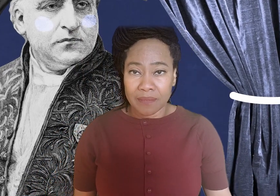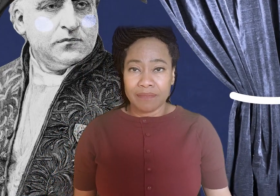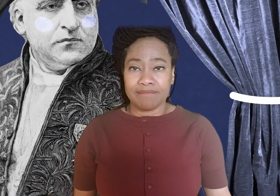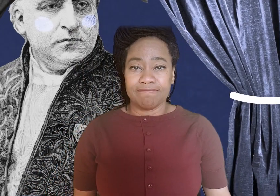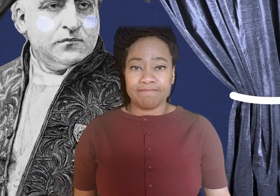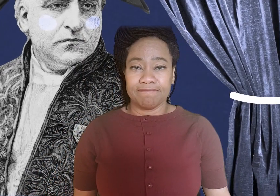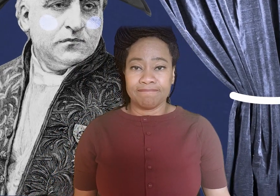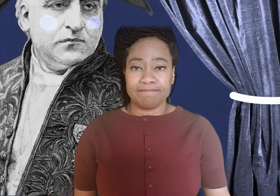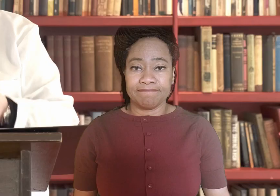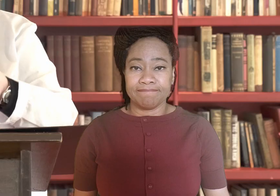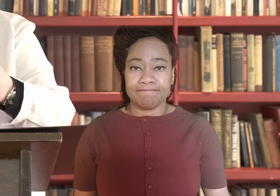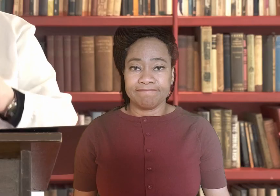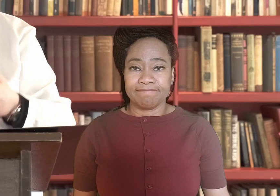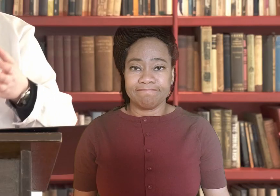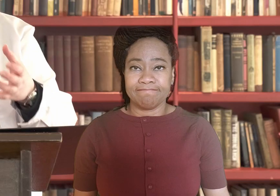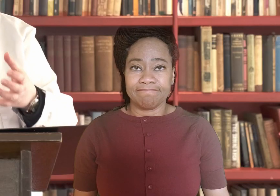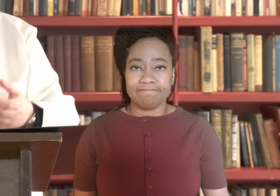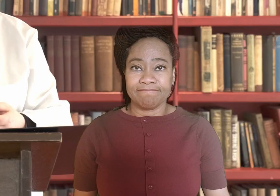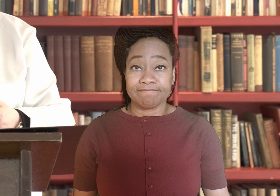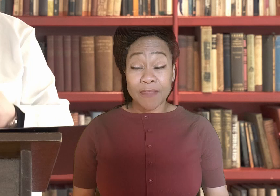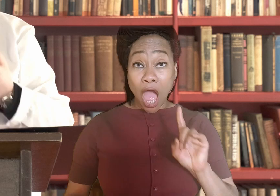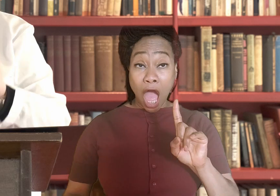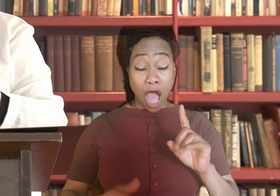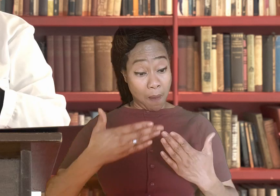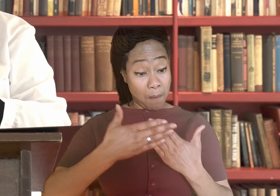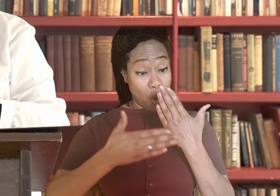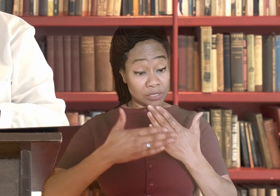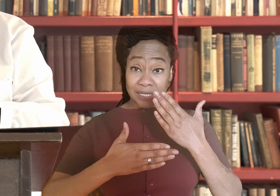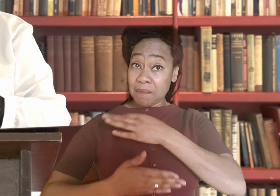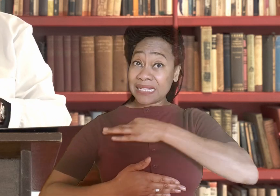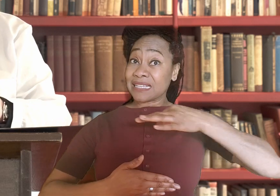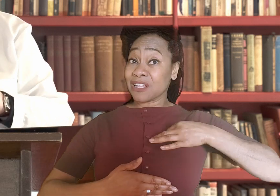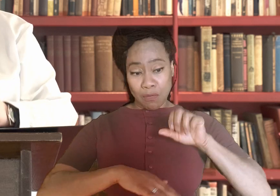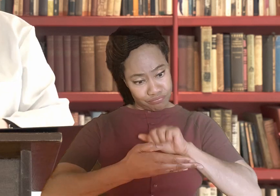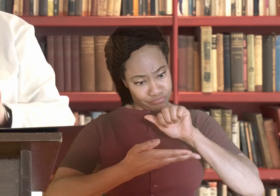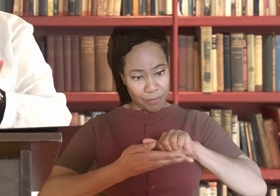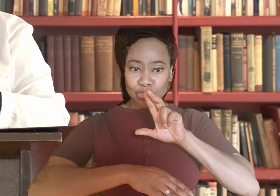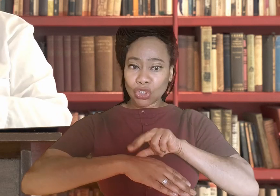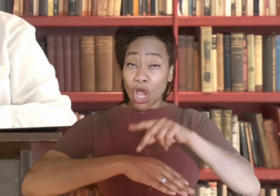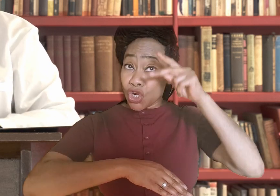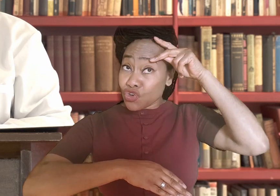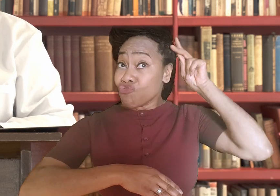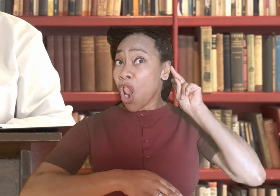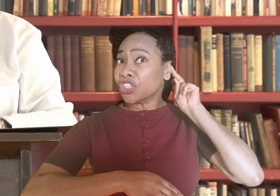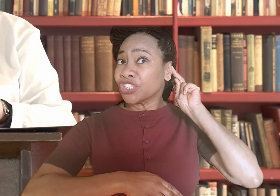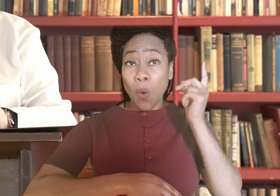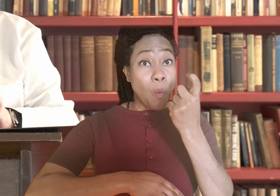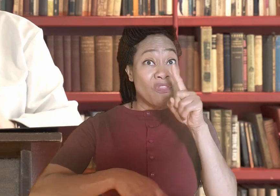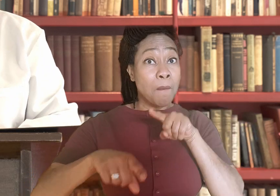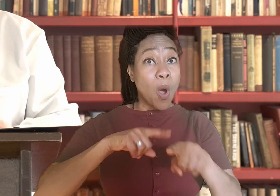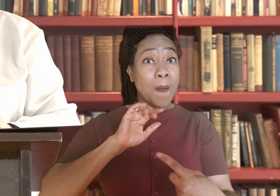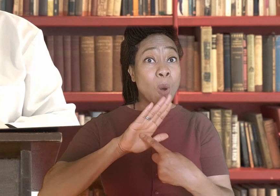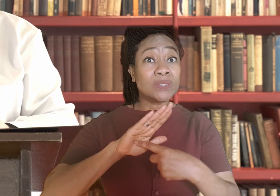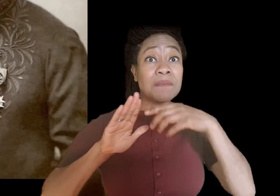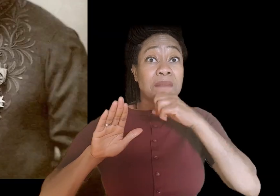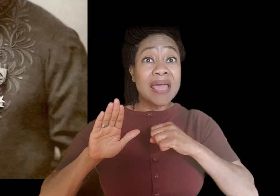We've left the ancient past and we move on to more modern medicine, a proper doctor, a neurologist, and one of the most important men in our history